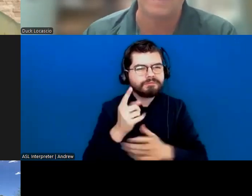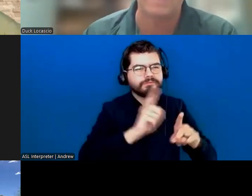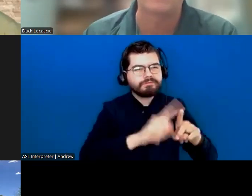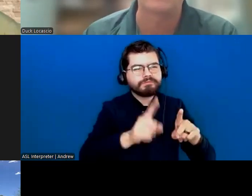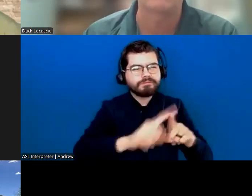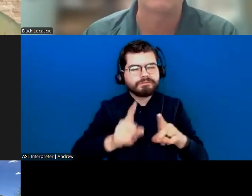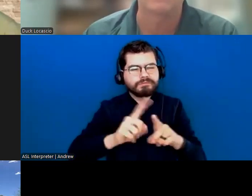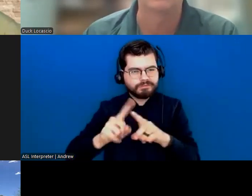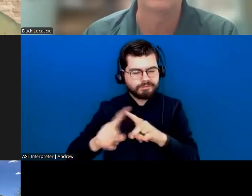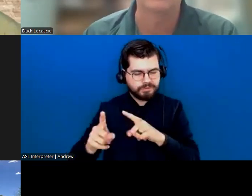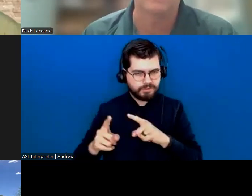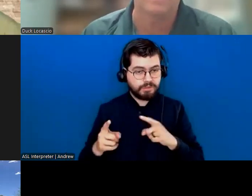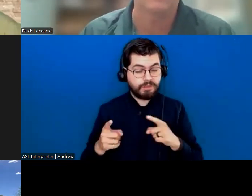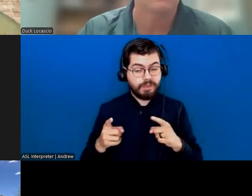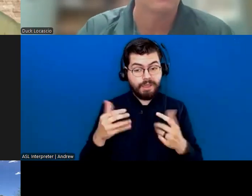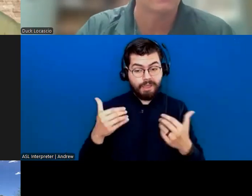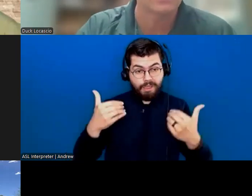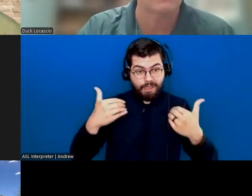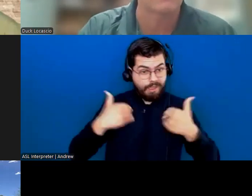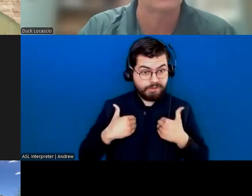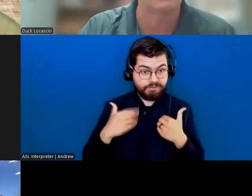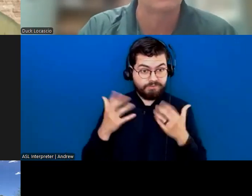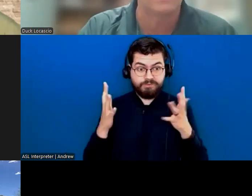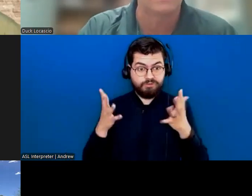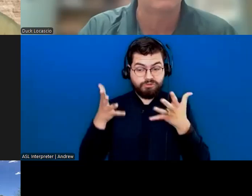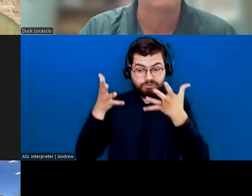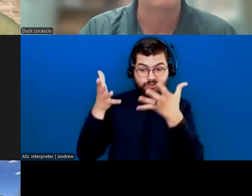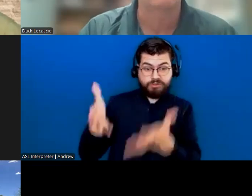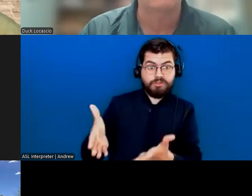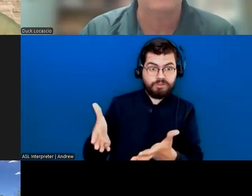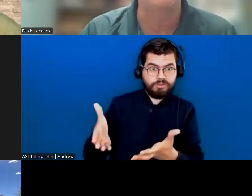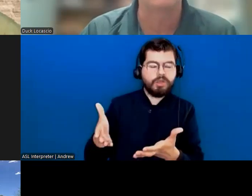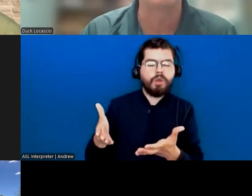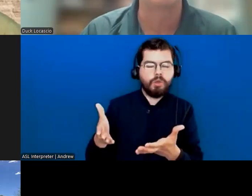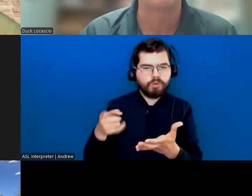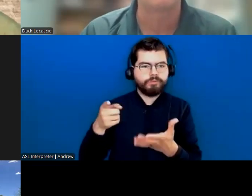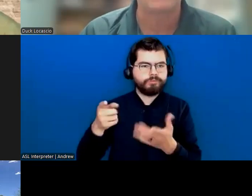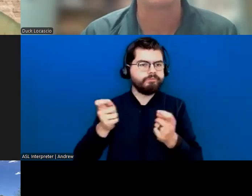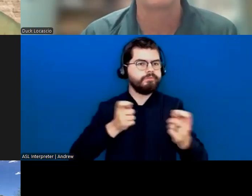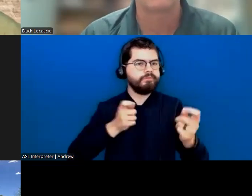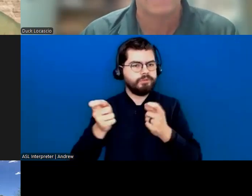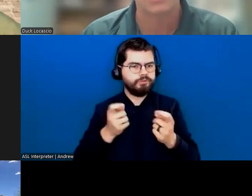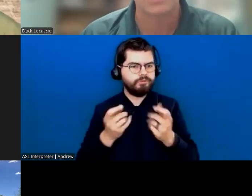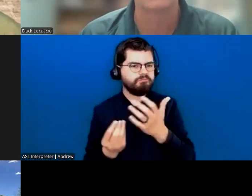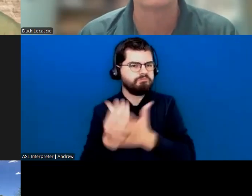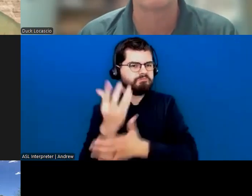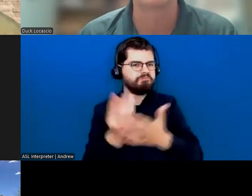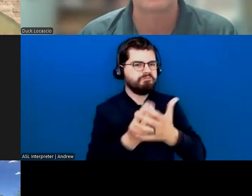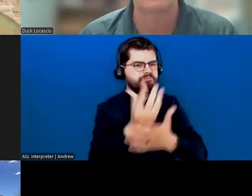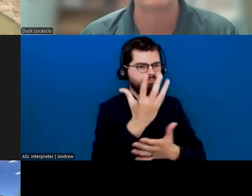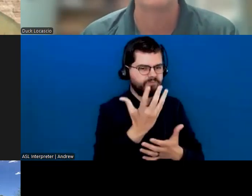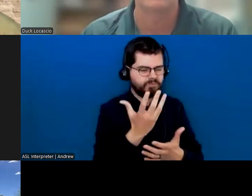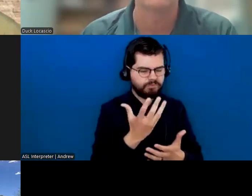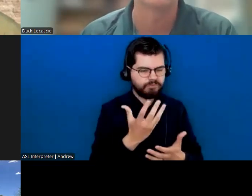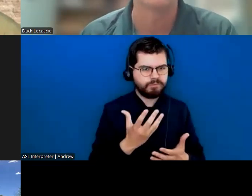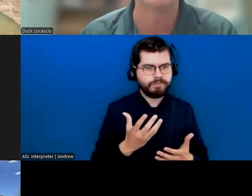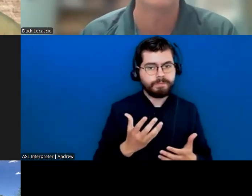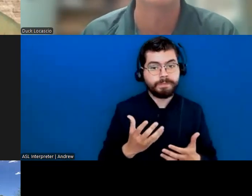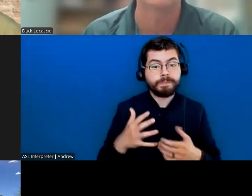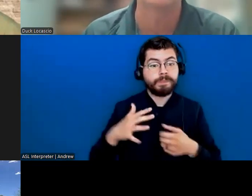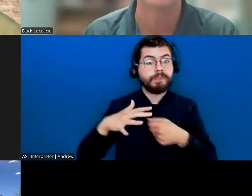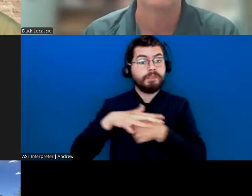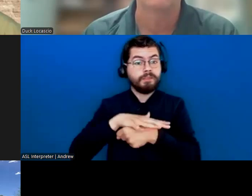what's standing is what dictates the regeneration you get. And then as the site changes over time and you lose